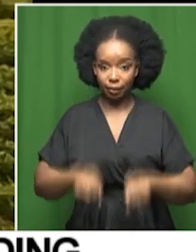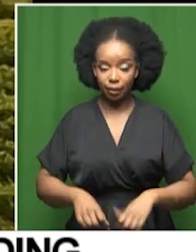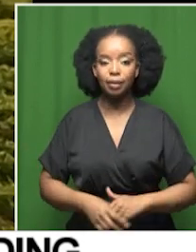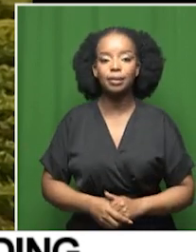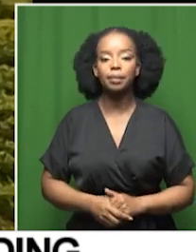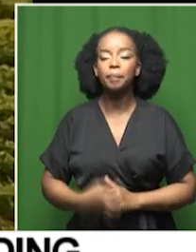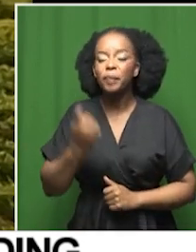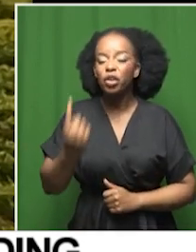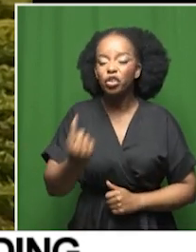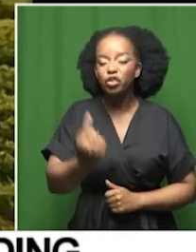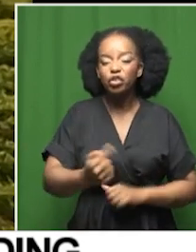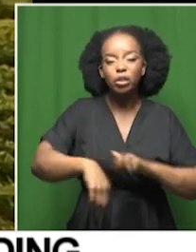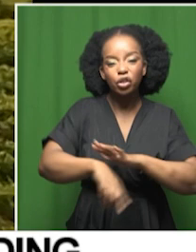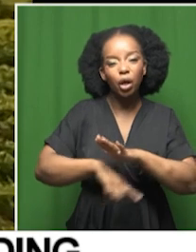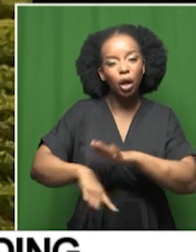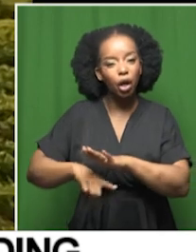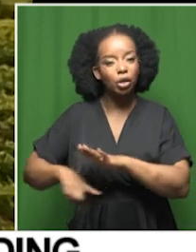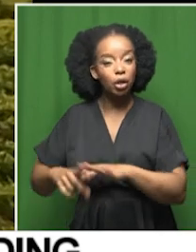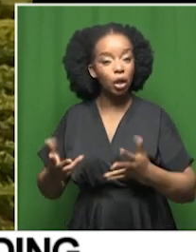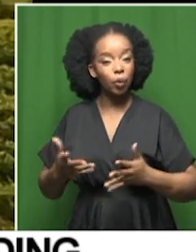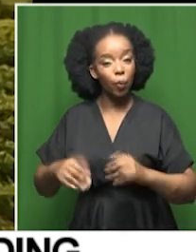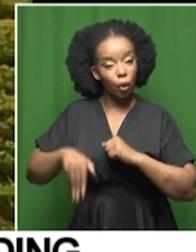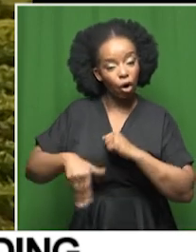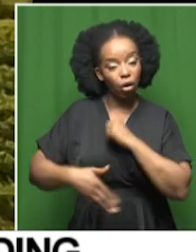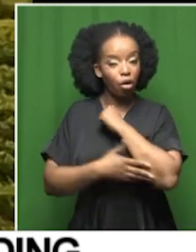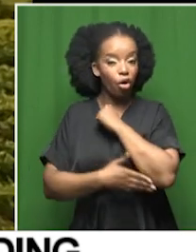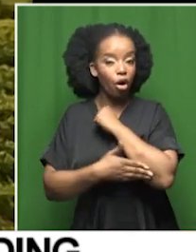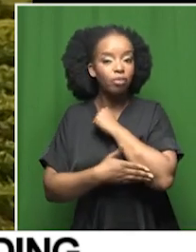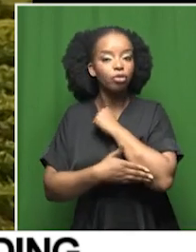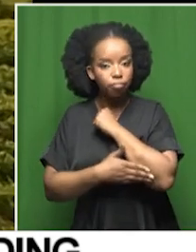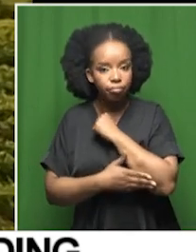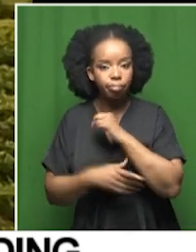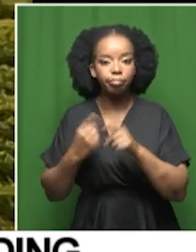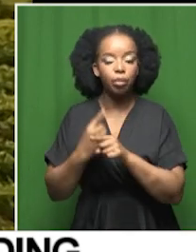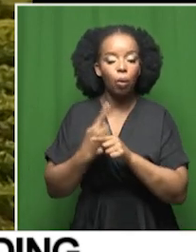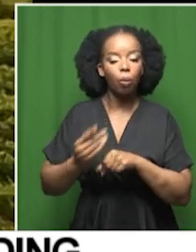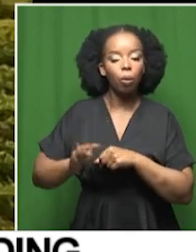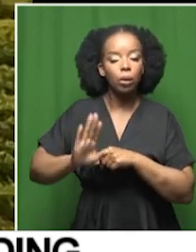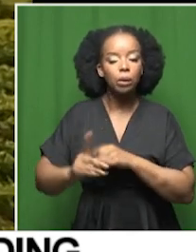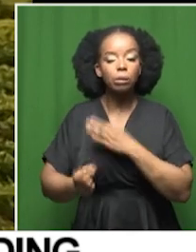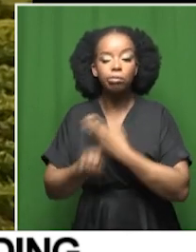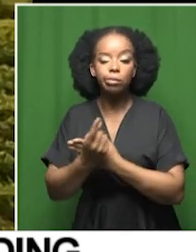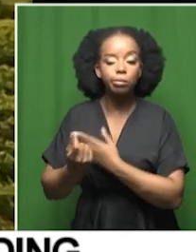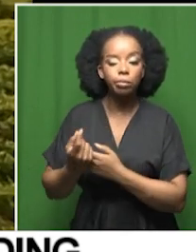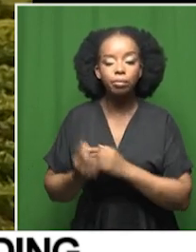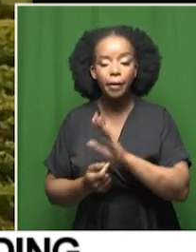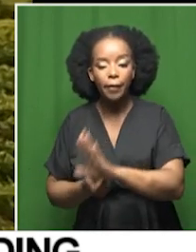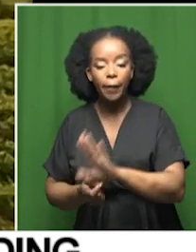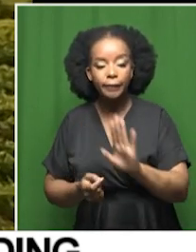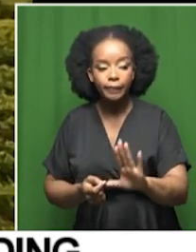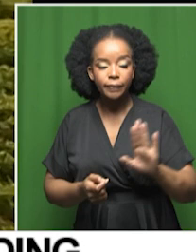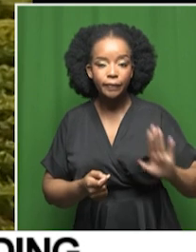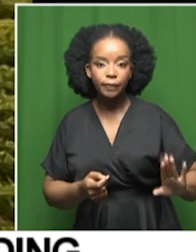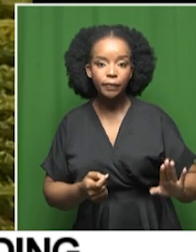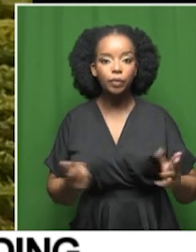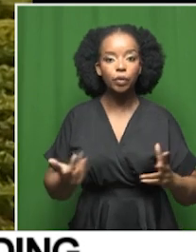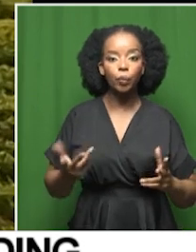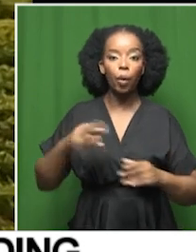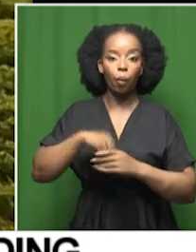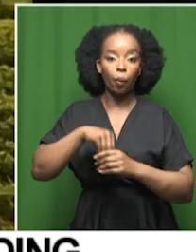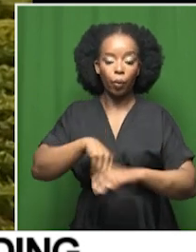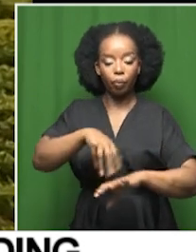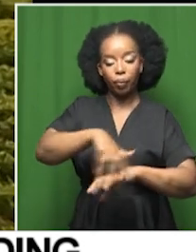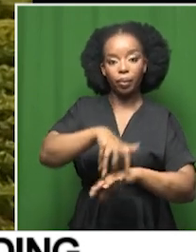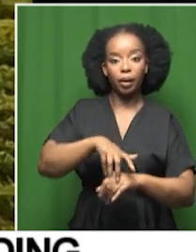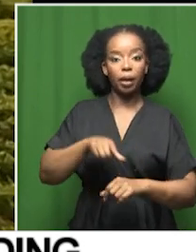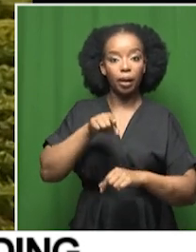country will have its own dynamics, also based on infrastructure. As I mentioned, many of these companies are not simply direct Eskom clients, so